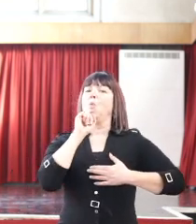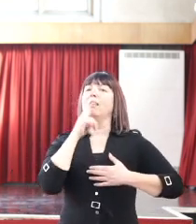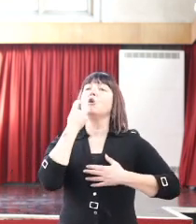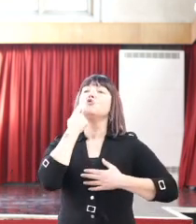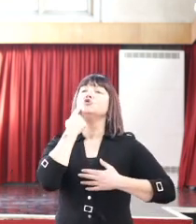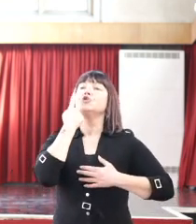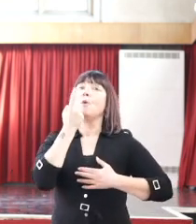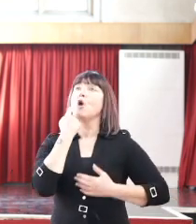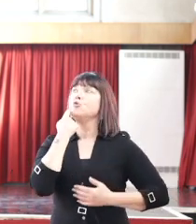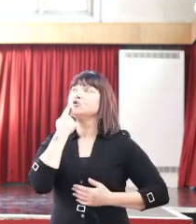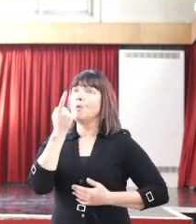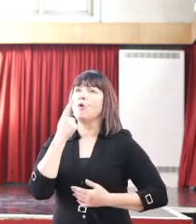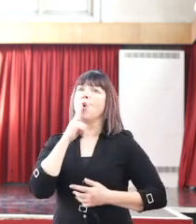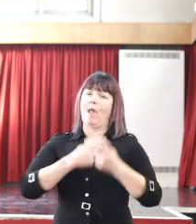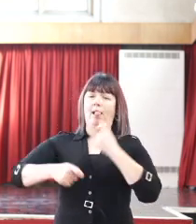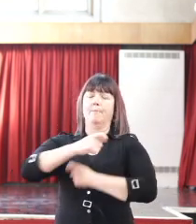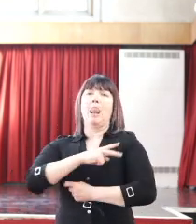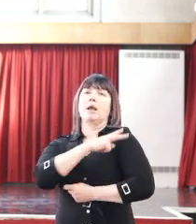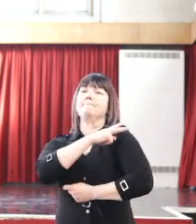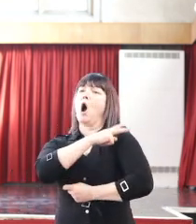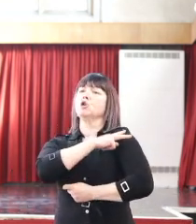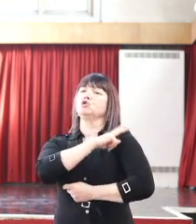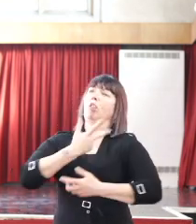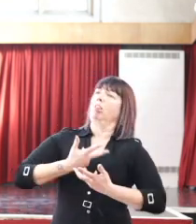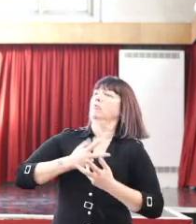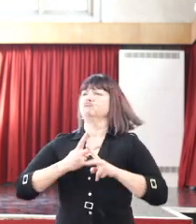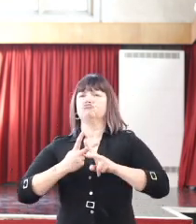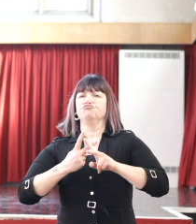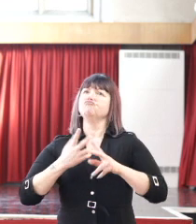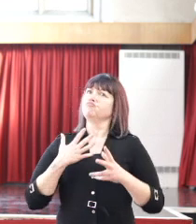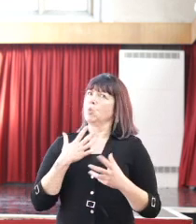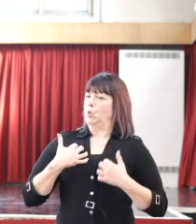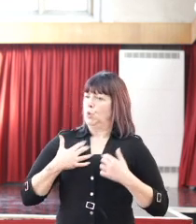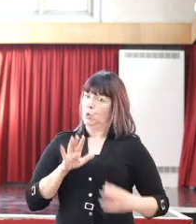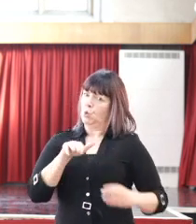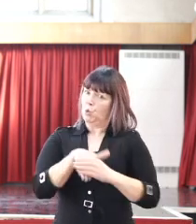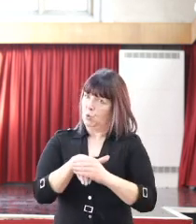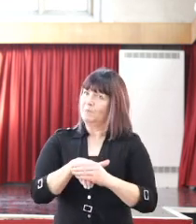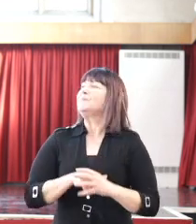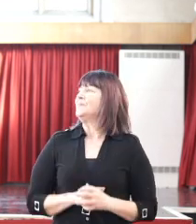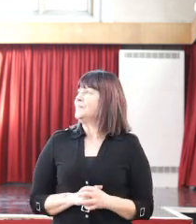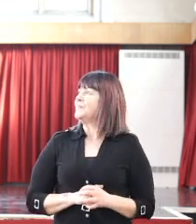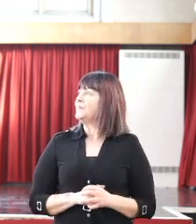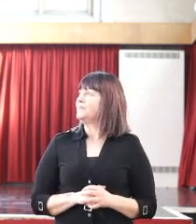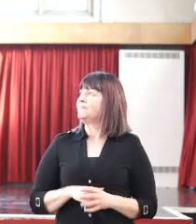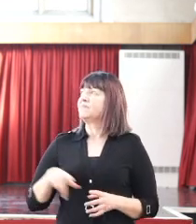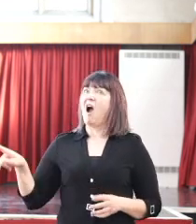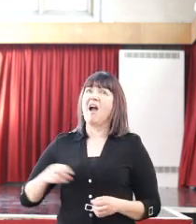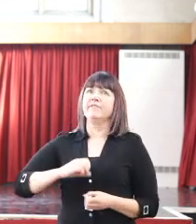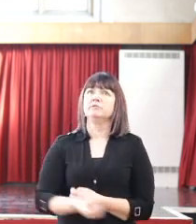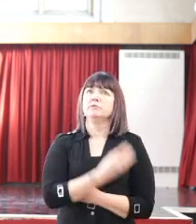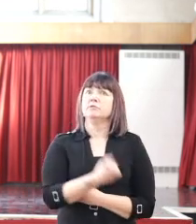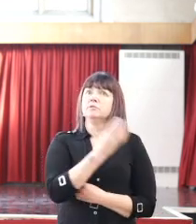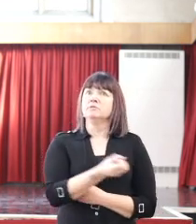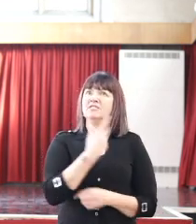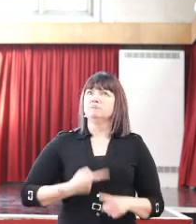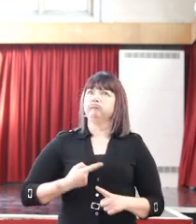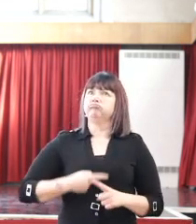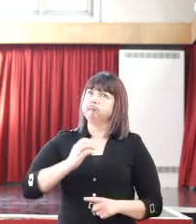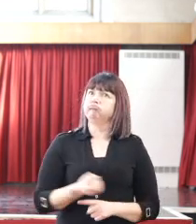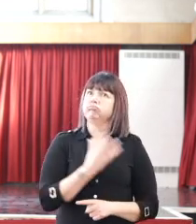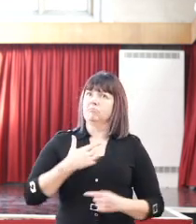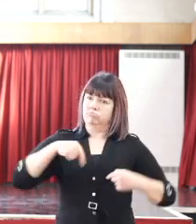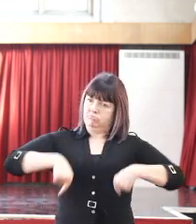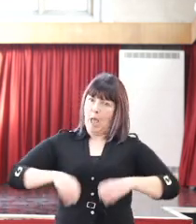so I look forward to being part of that as well and to do it. So I've walked very quickly there through what a bid is, how